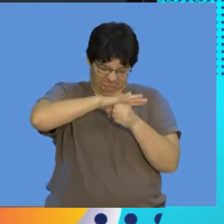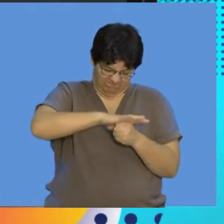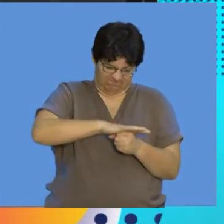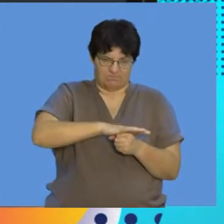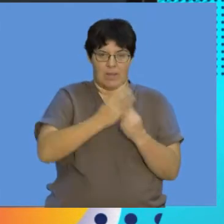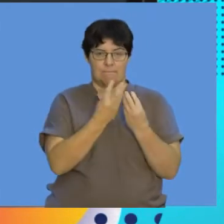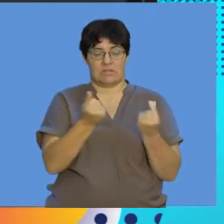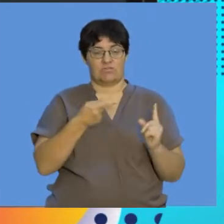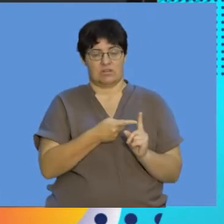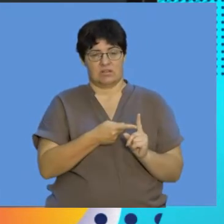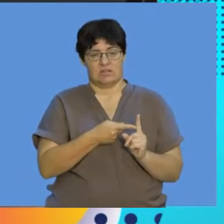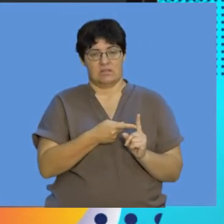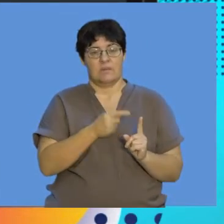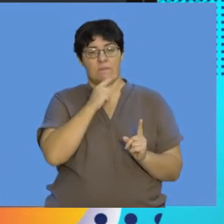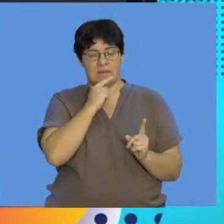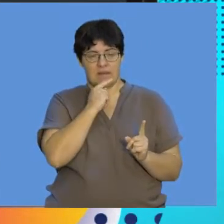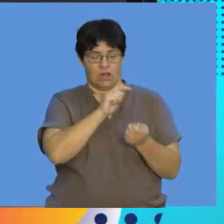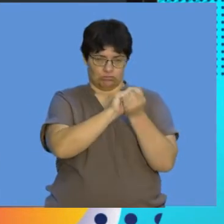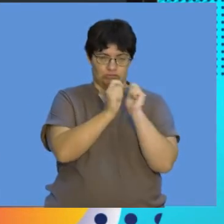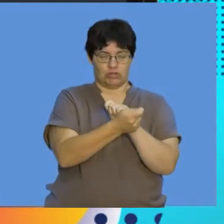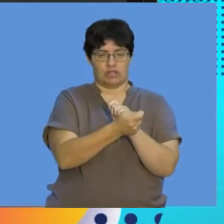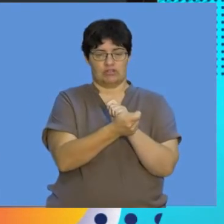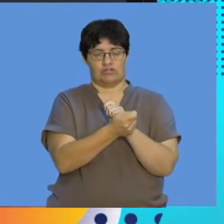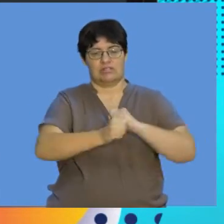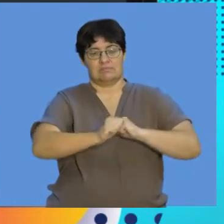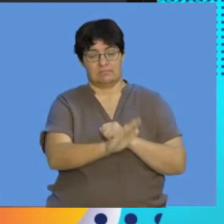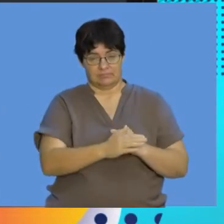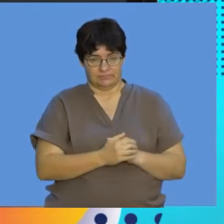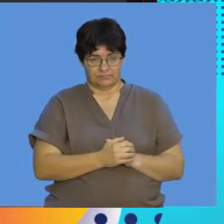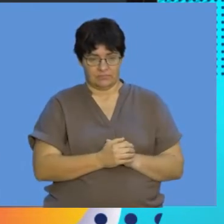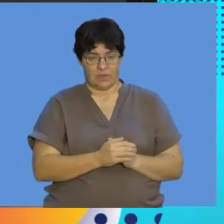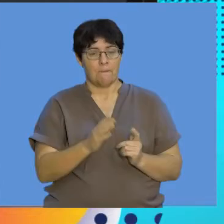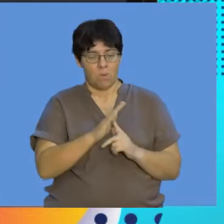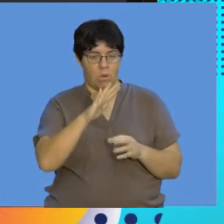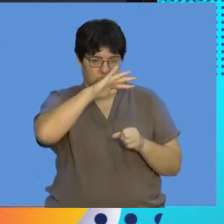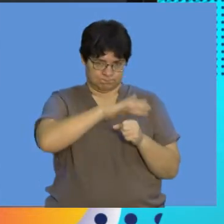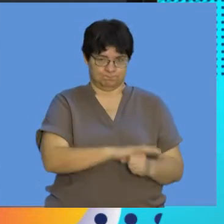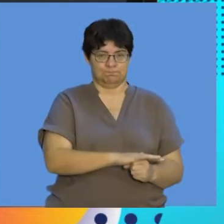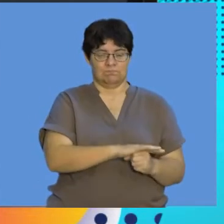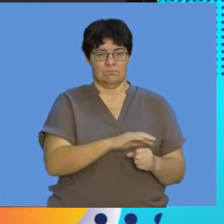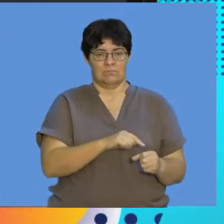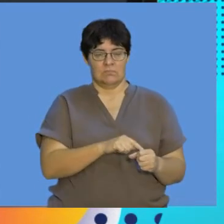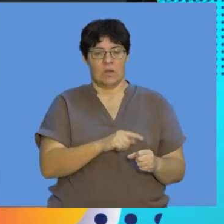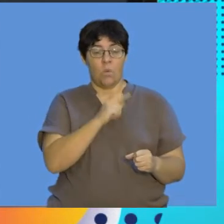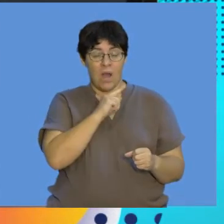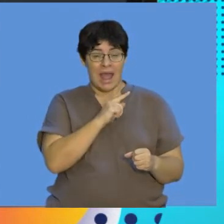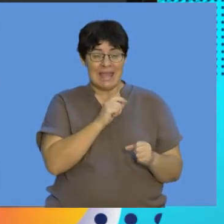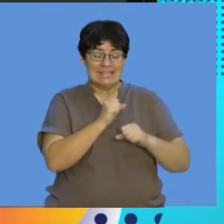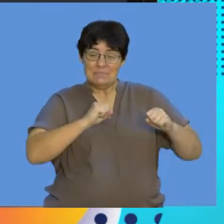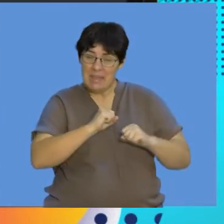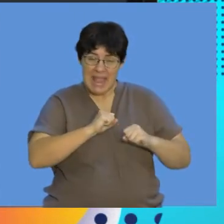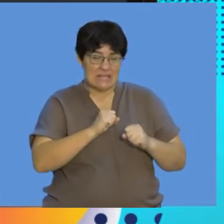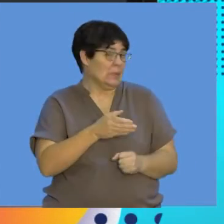material such that its shape could change. It can become even more compact. But because of very small spaces that